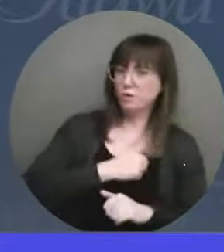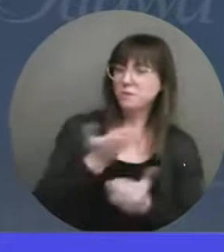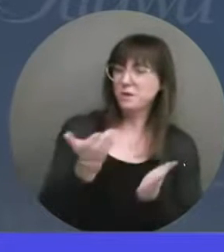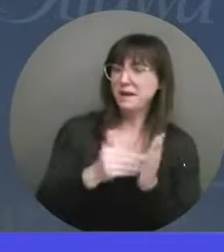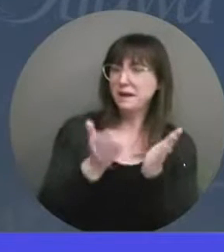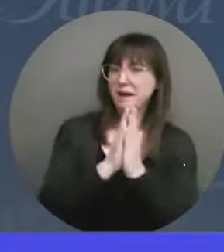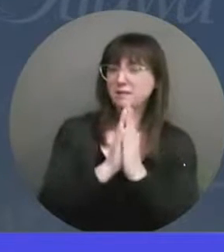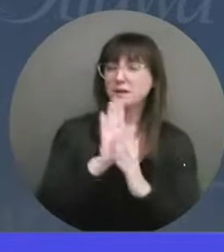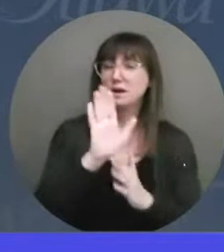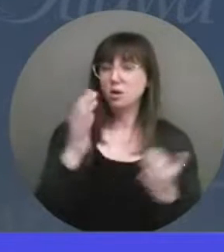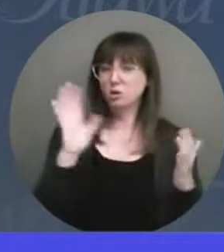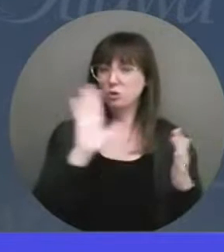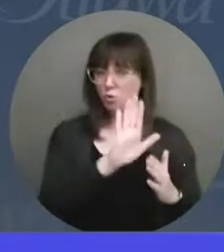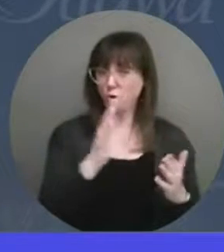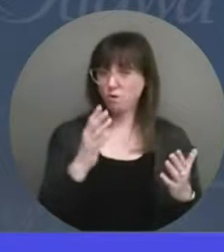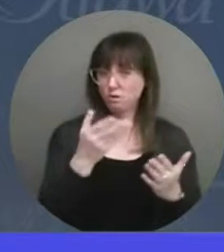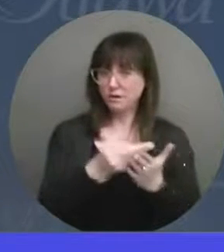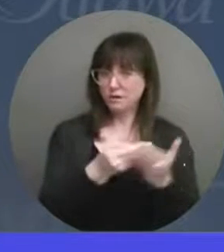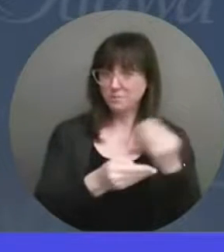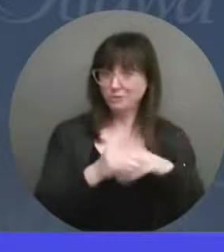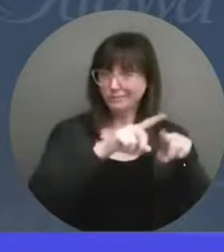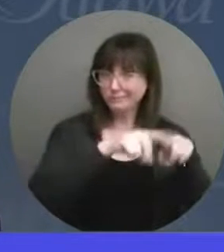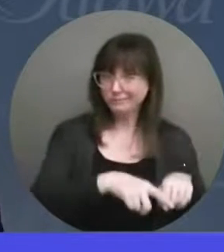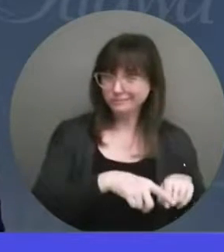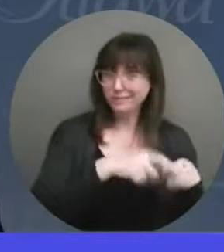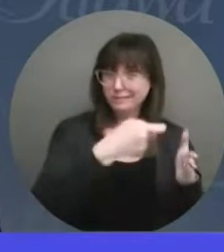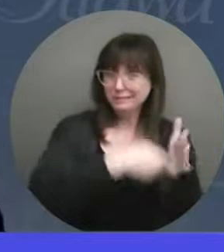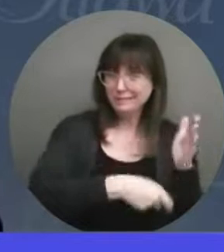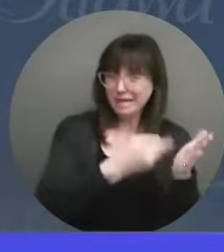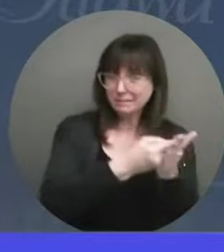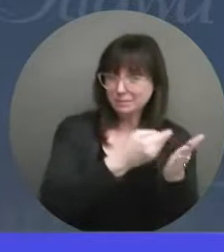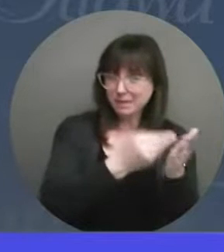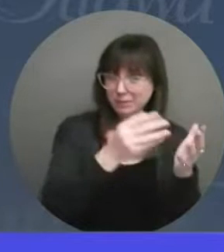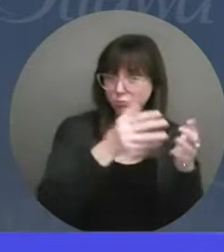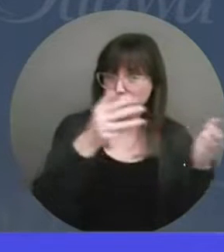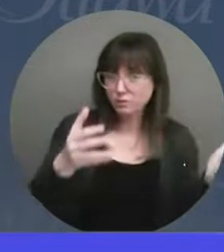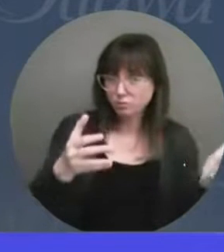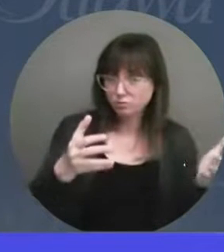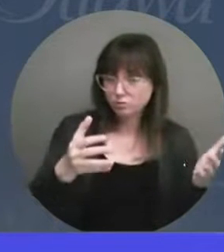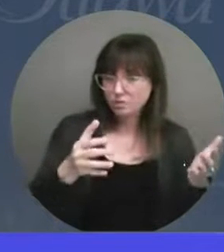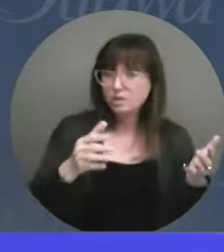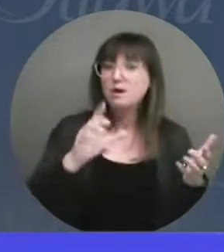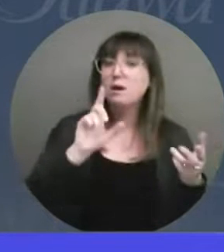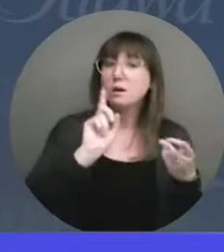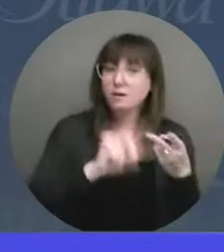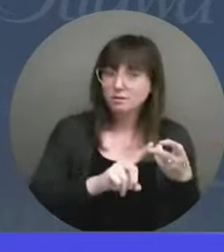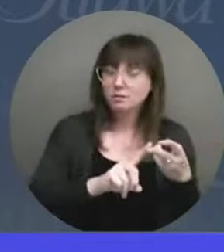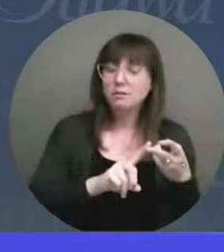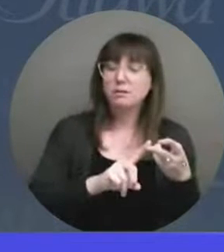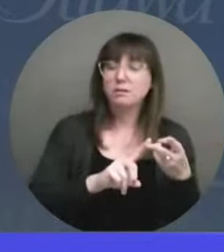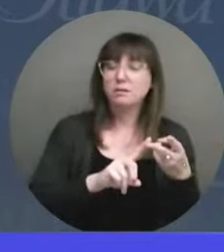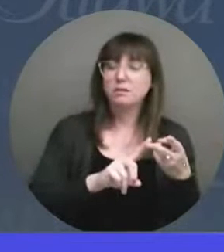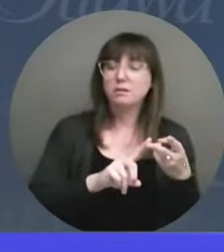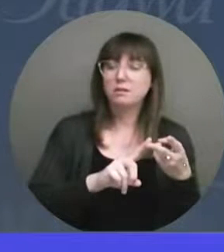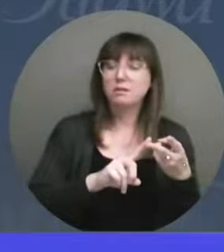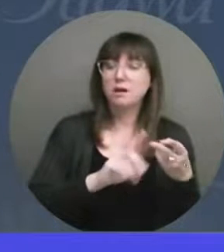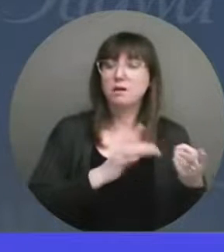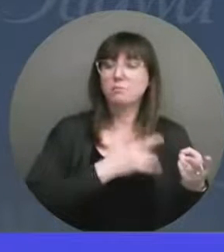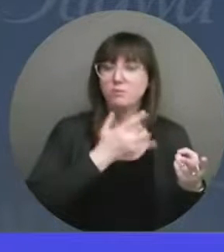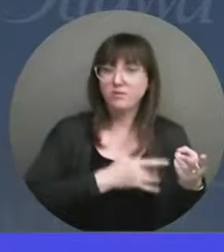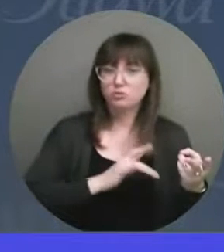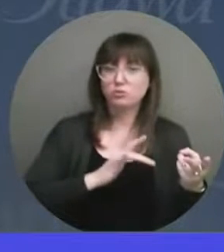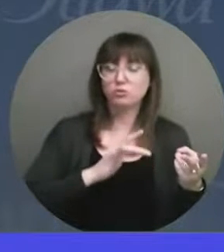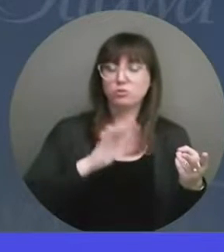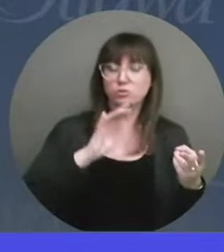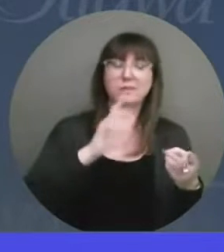too reliant on tax revenue to fund services, given the drop in revenues that you're expecting from transit, recreation,